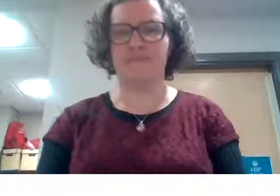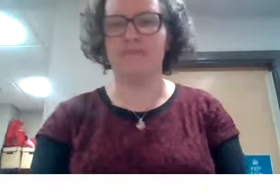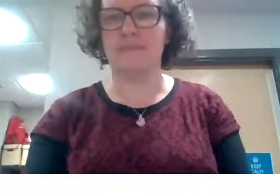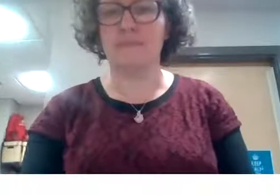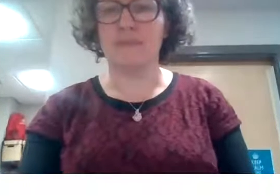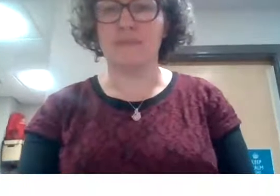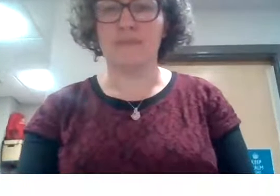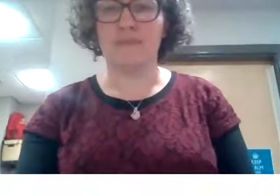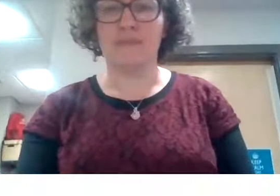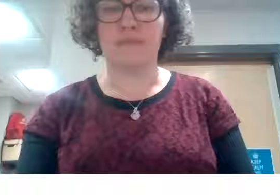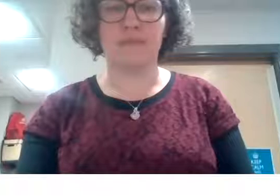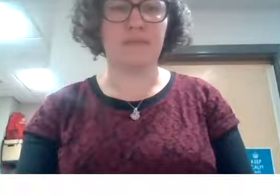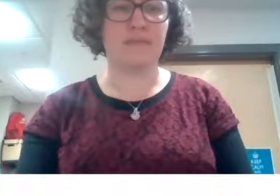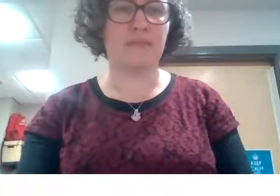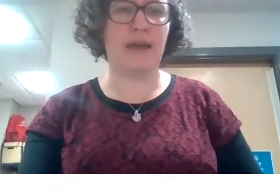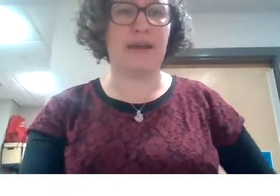activity.